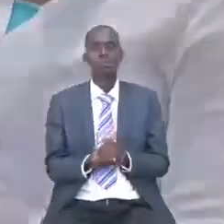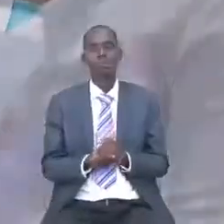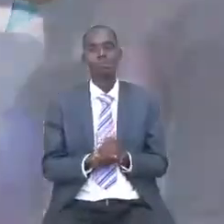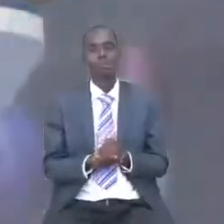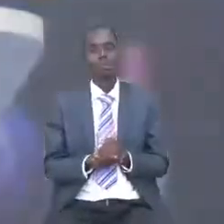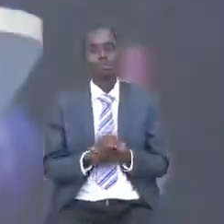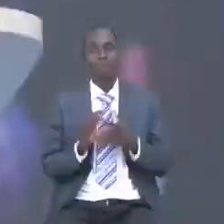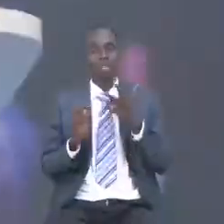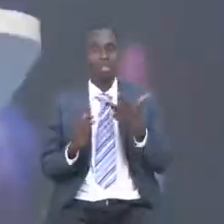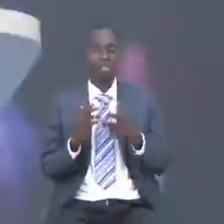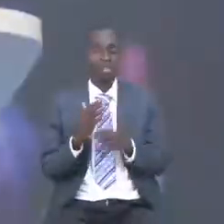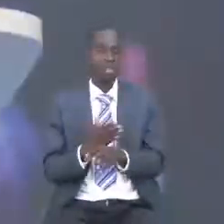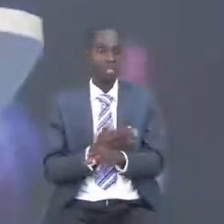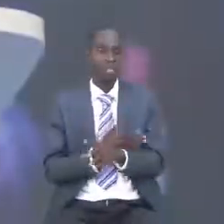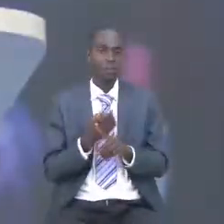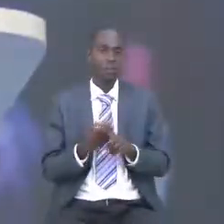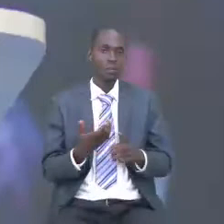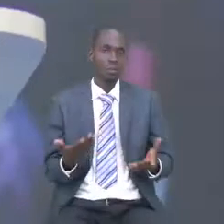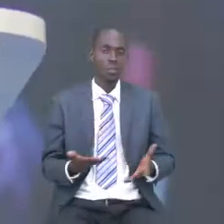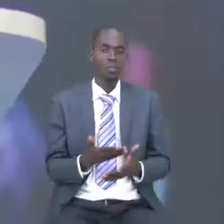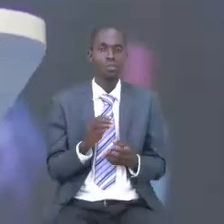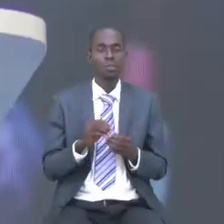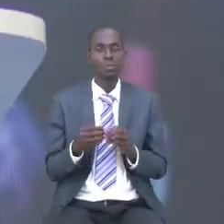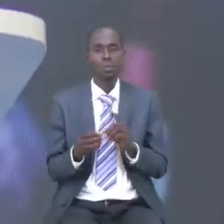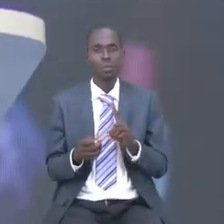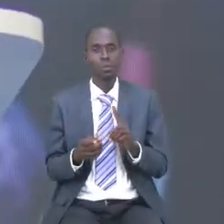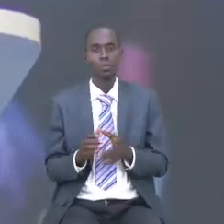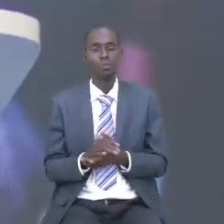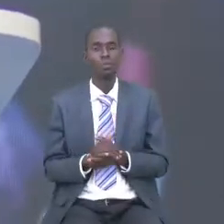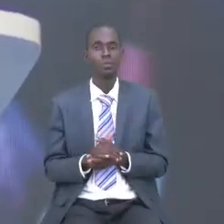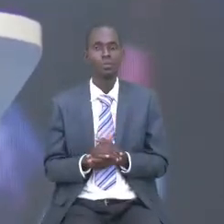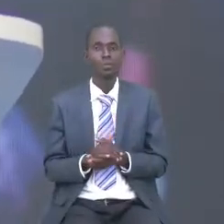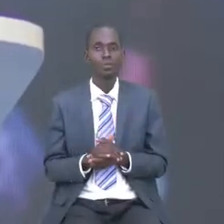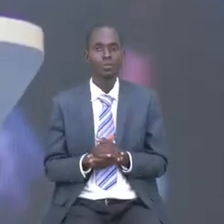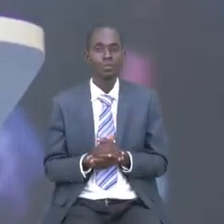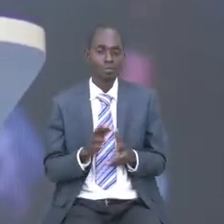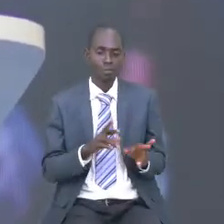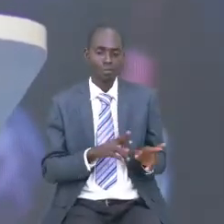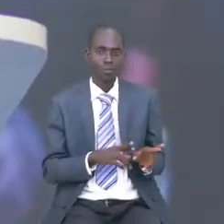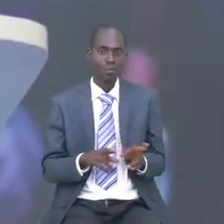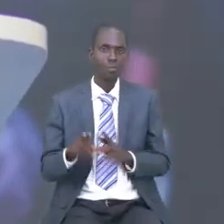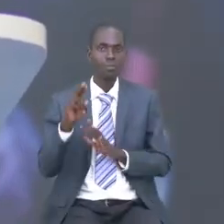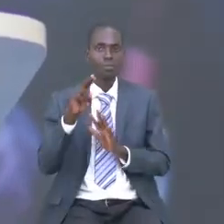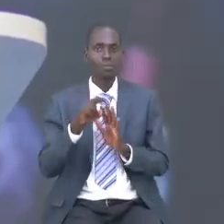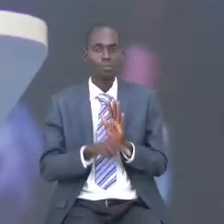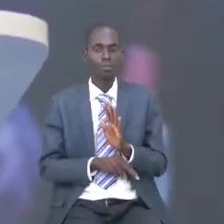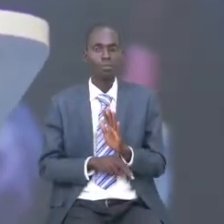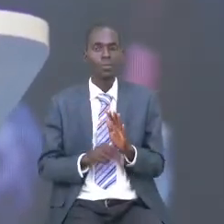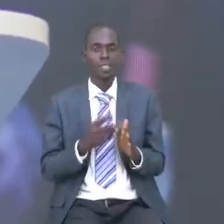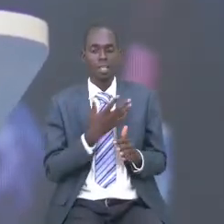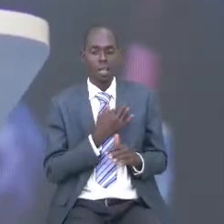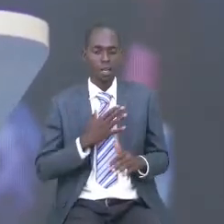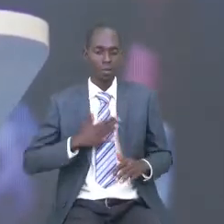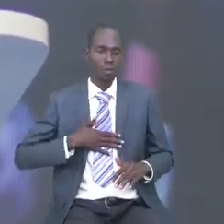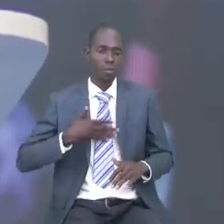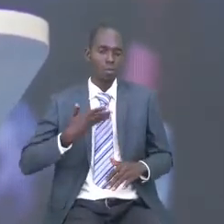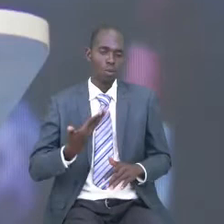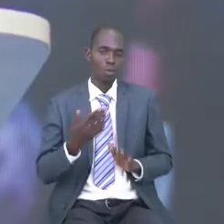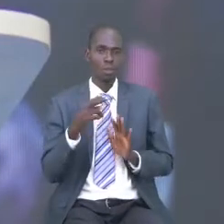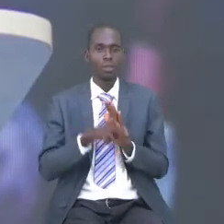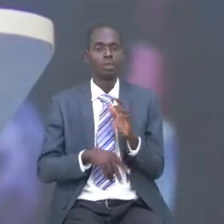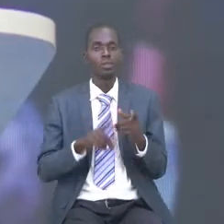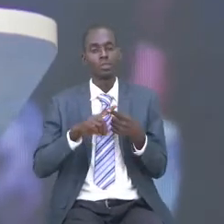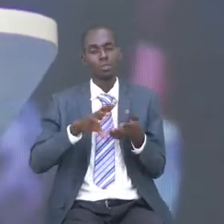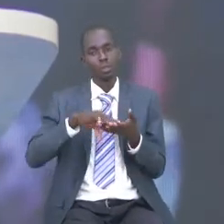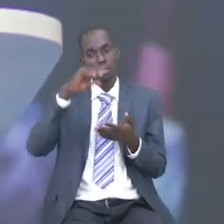Three things we're looking at here. Number one, readiness and willingness to learn.